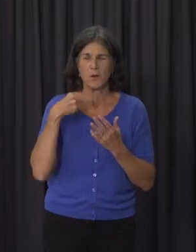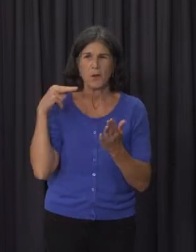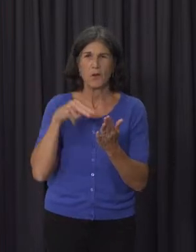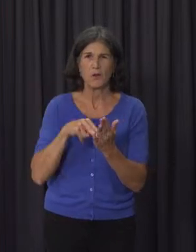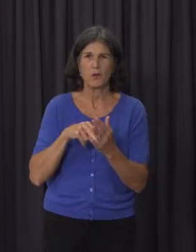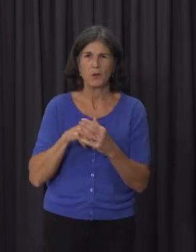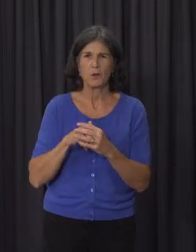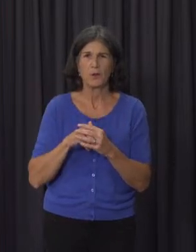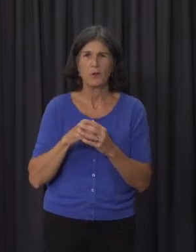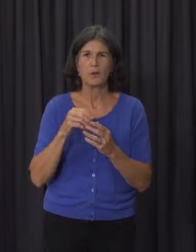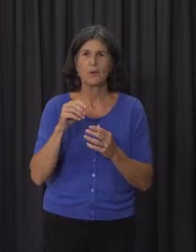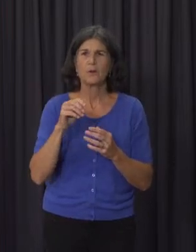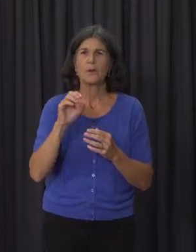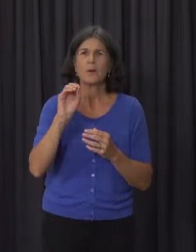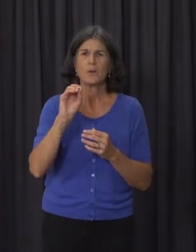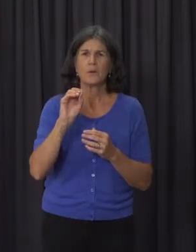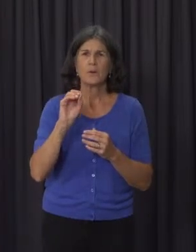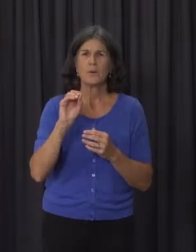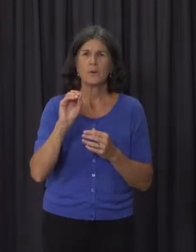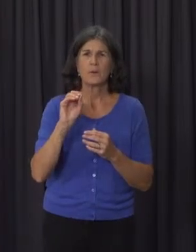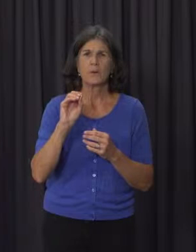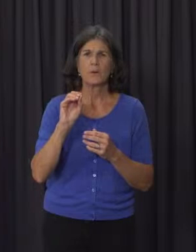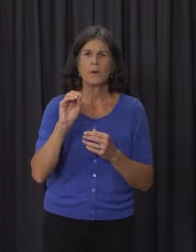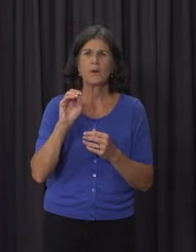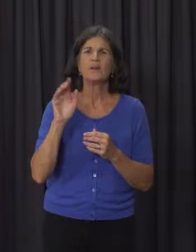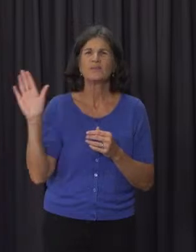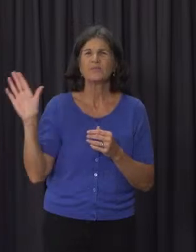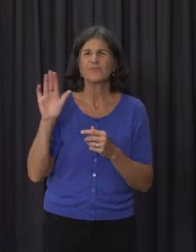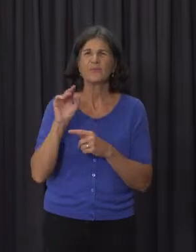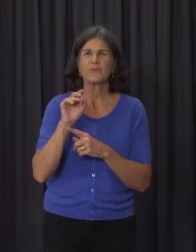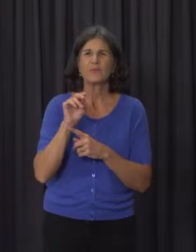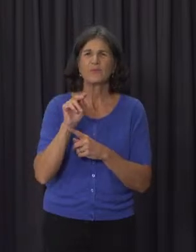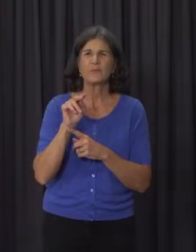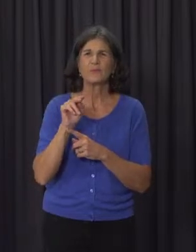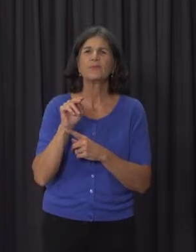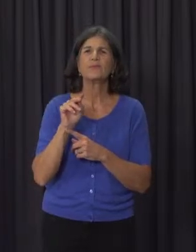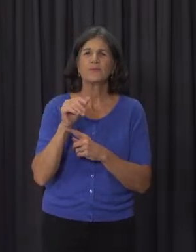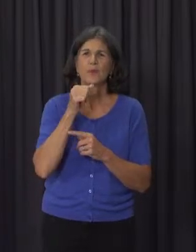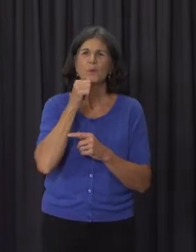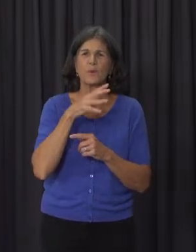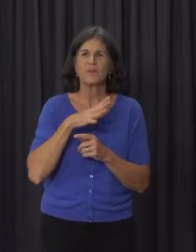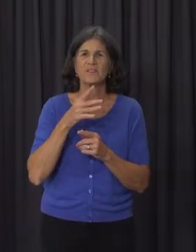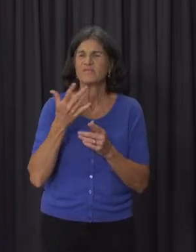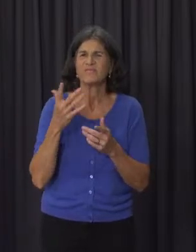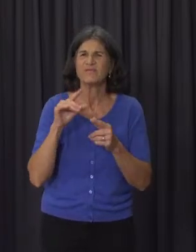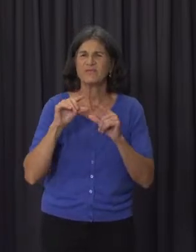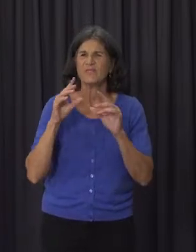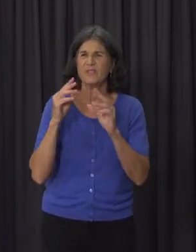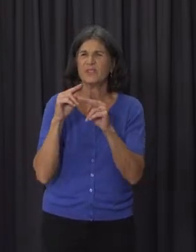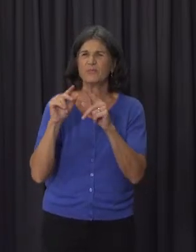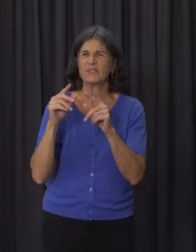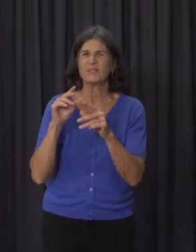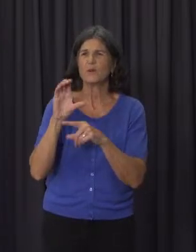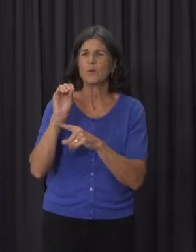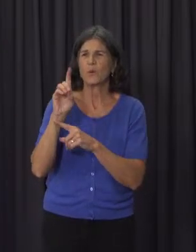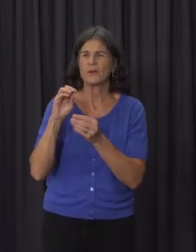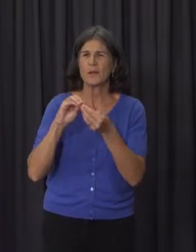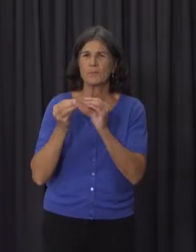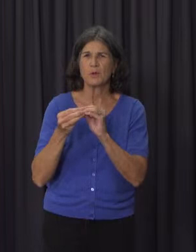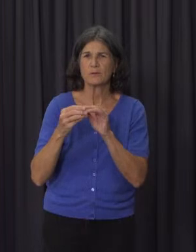035, EWF 035, the Woodlands County one. It's causing an evacuation a little bit south of